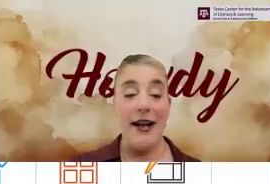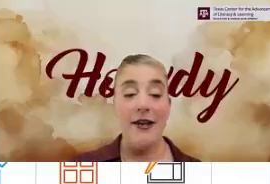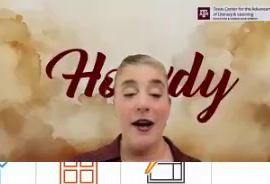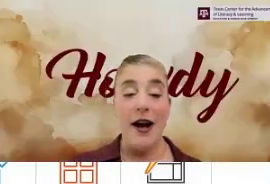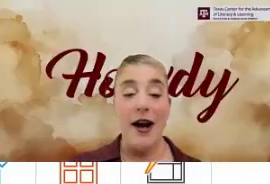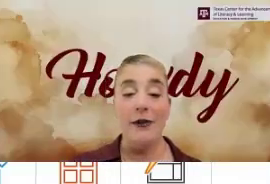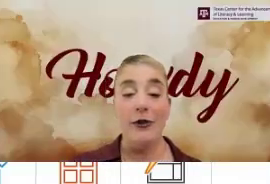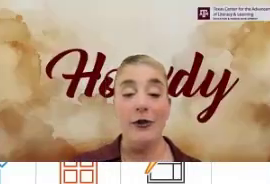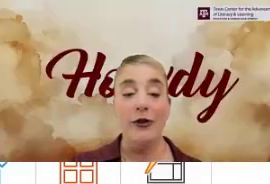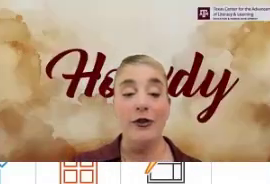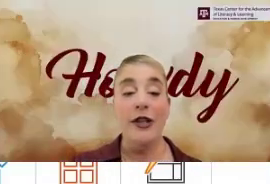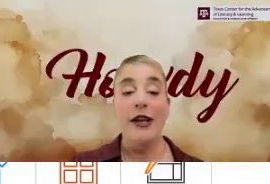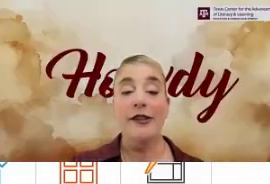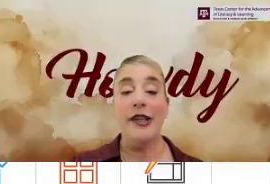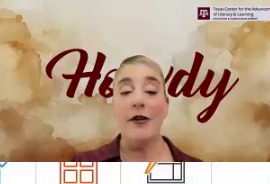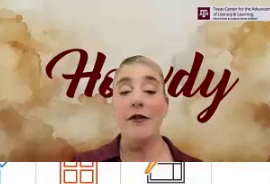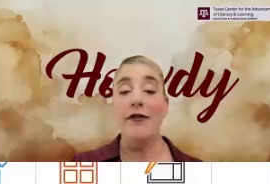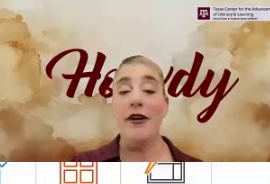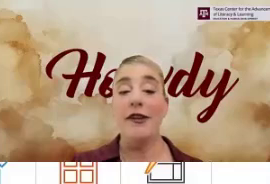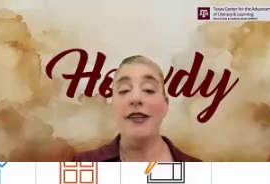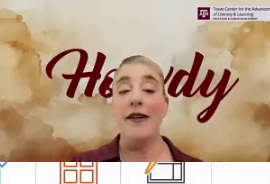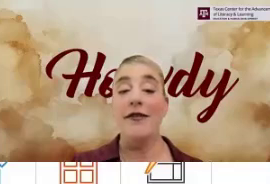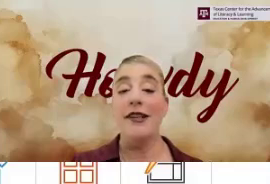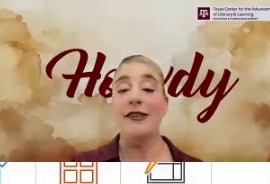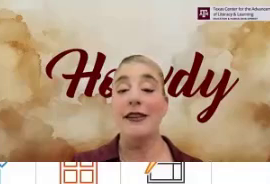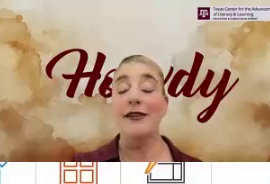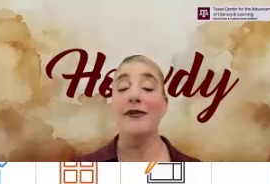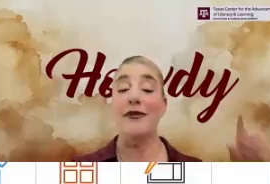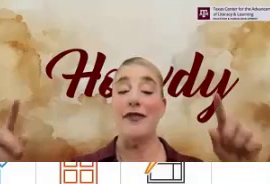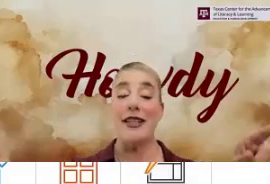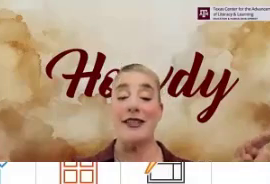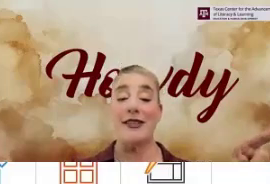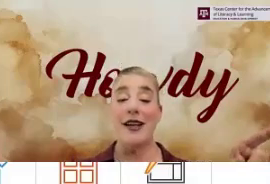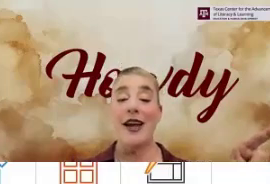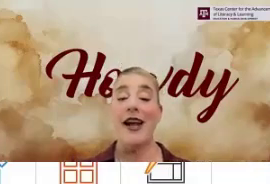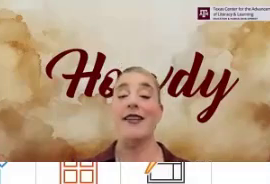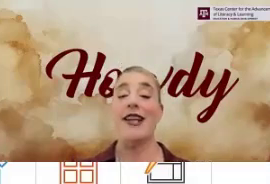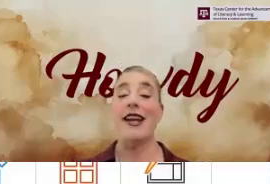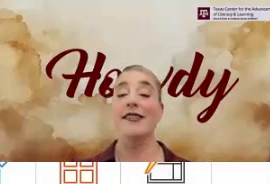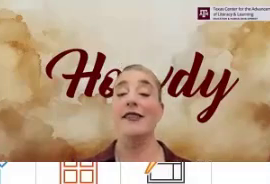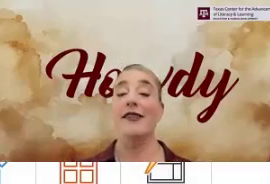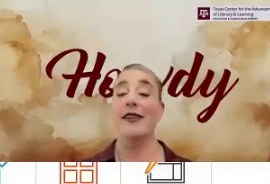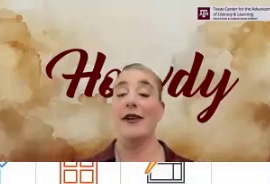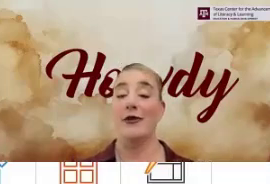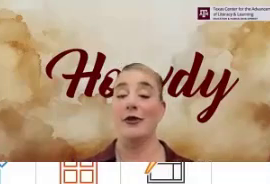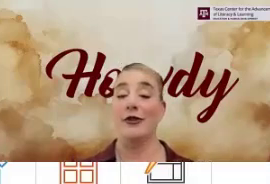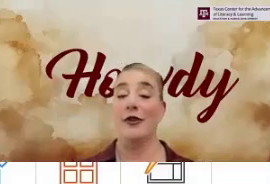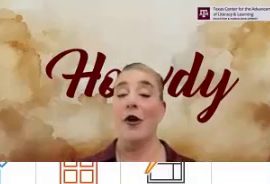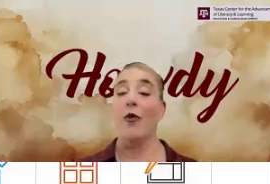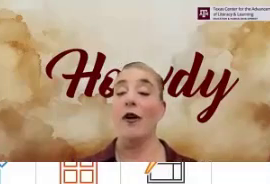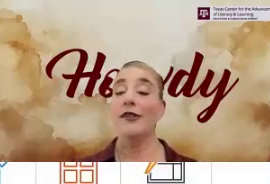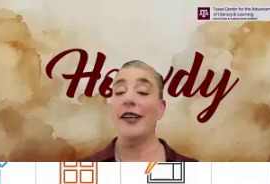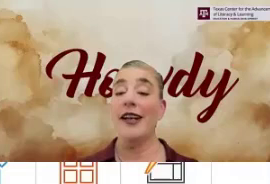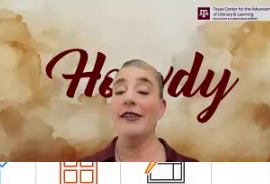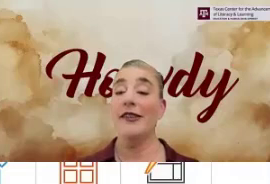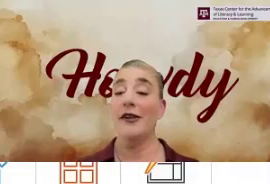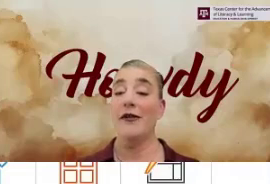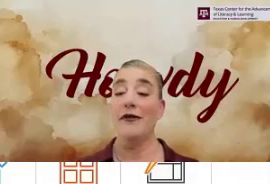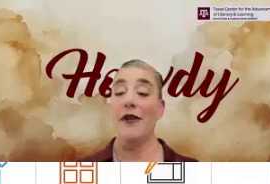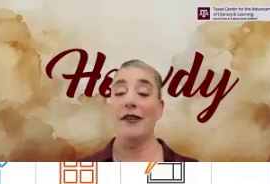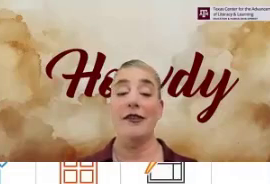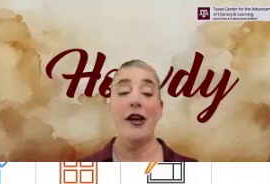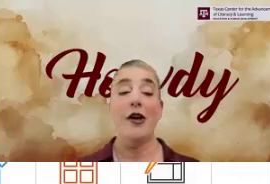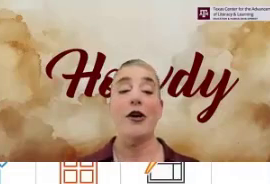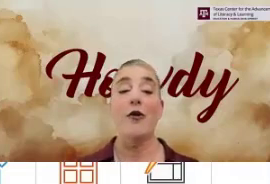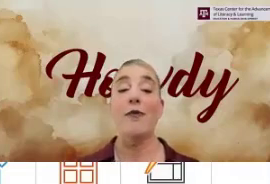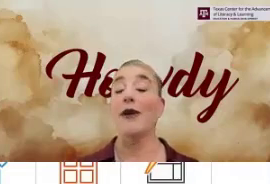right. And I learned serif fonts have these little feet at the ends of the letters, while sans